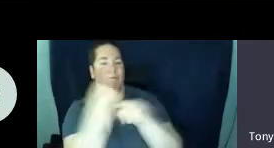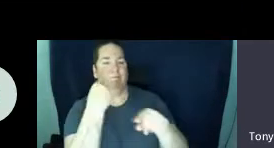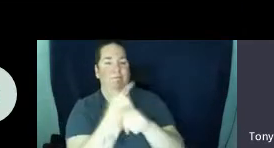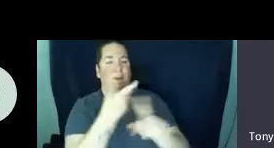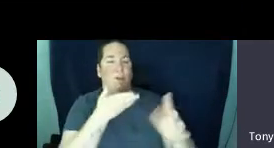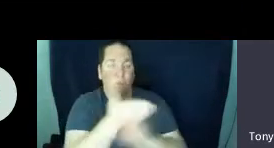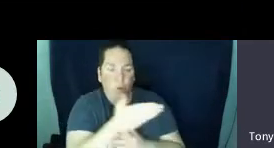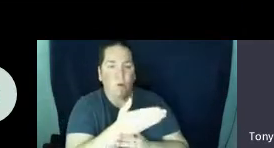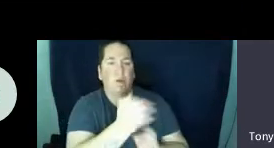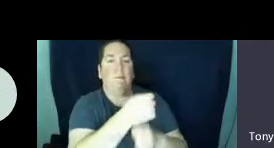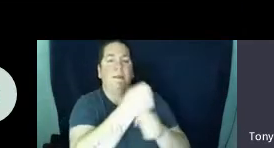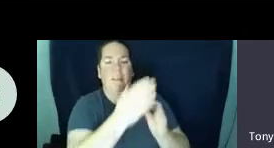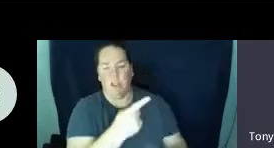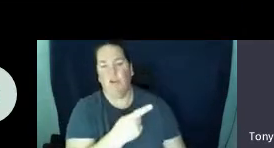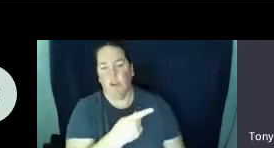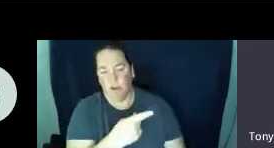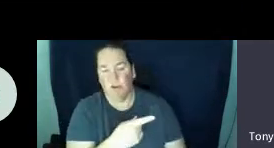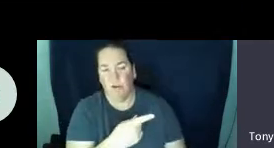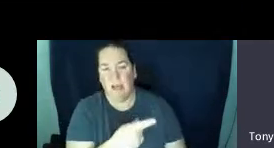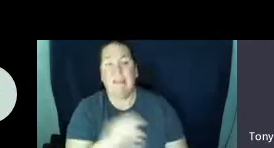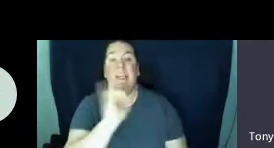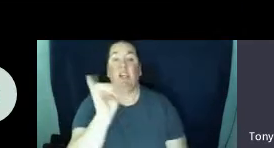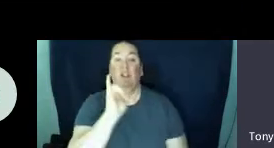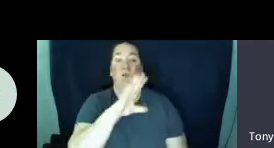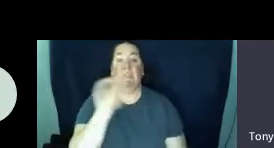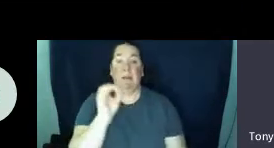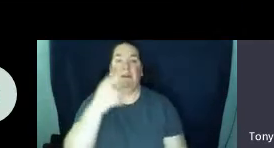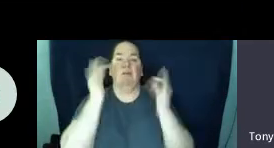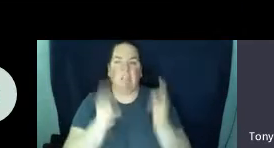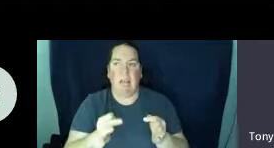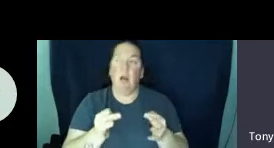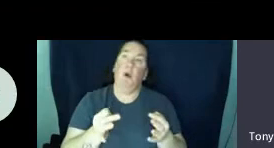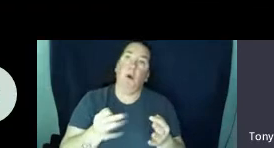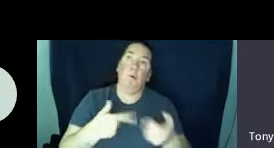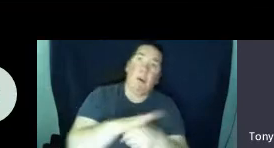to insurance companies to decide whether or not they would cover it.